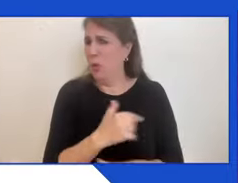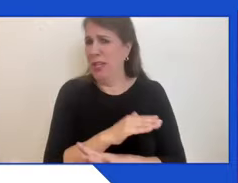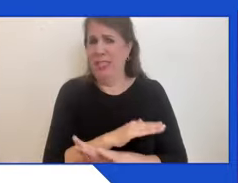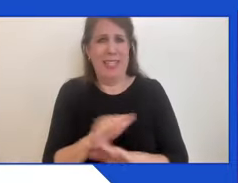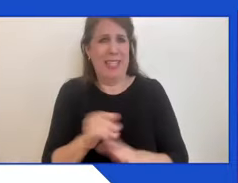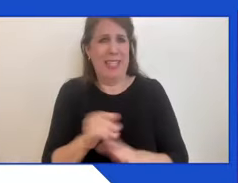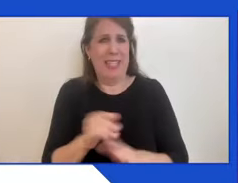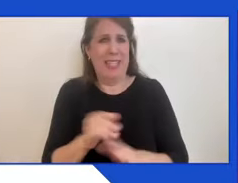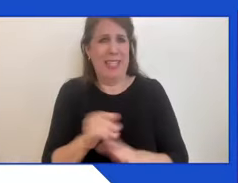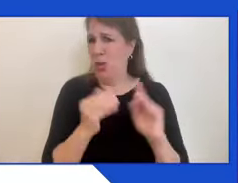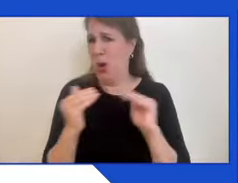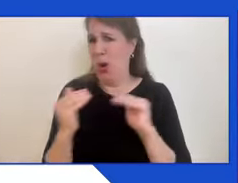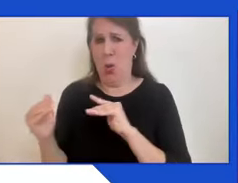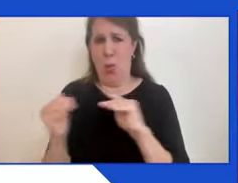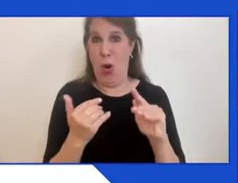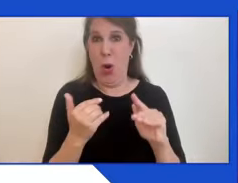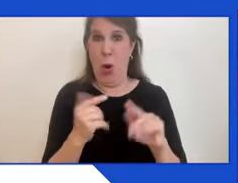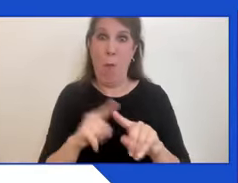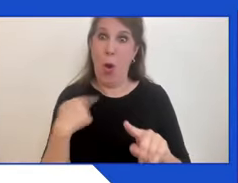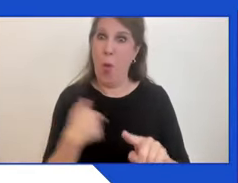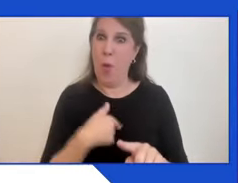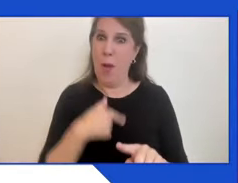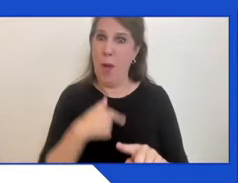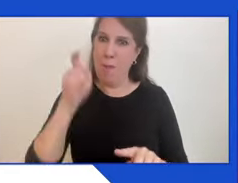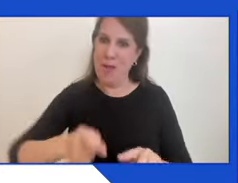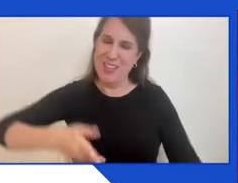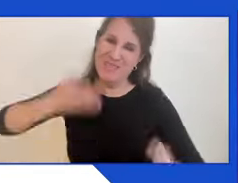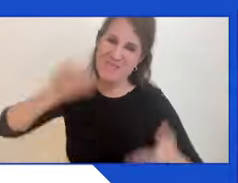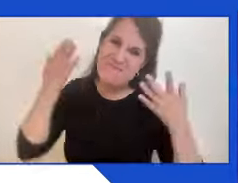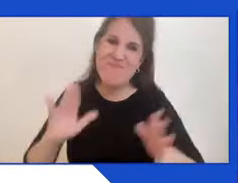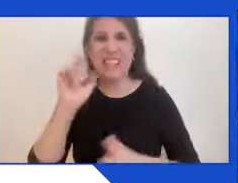this war, but we must finish it.